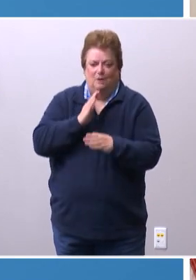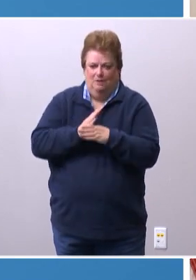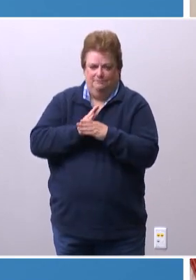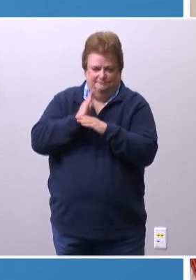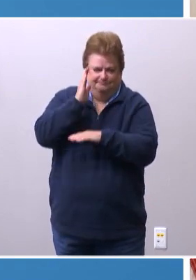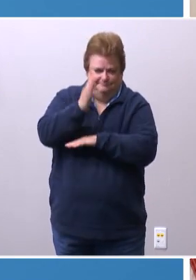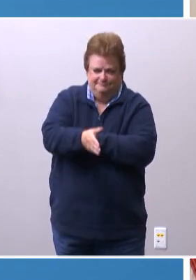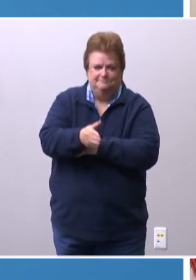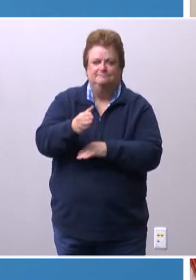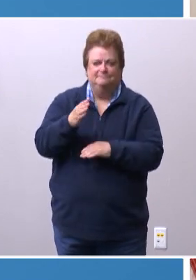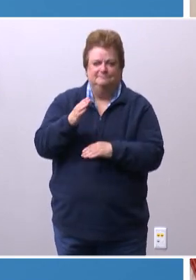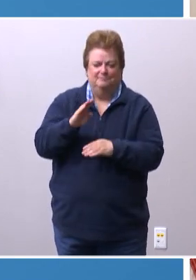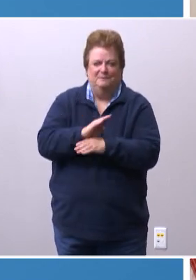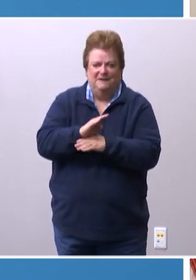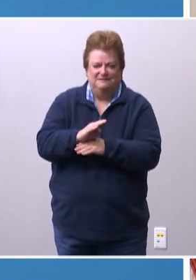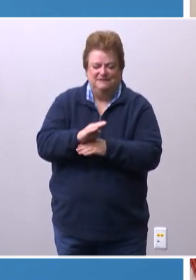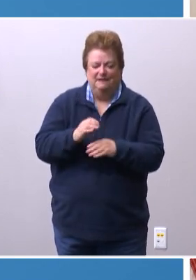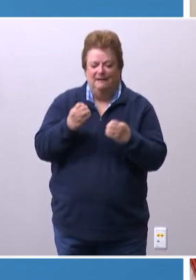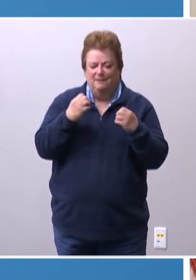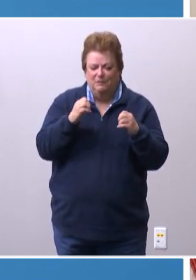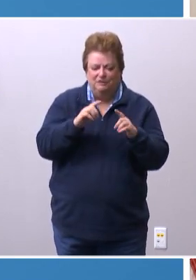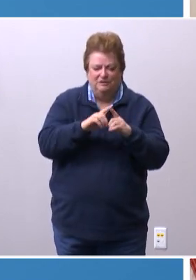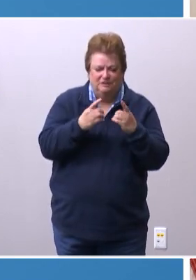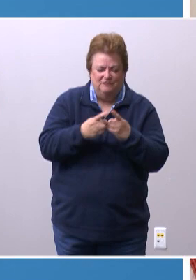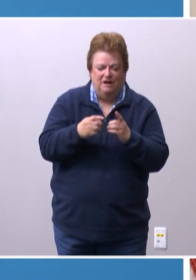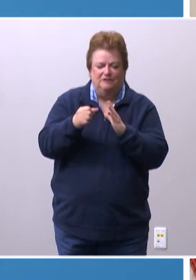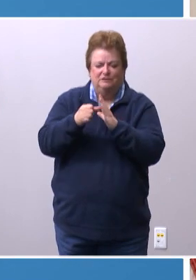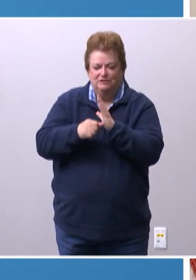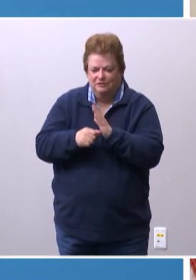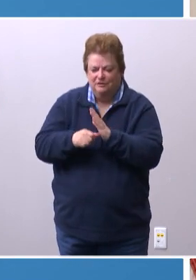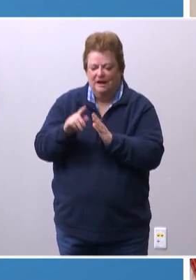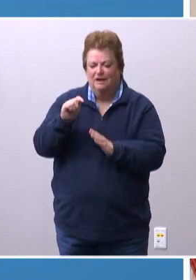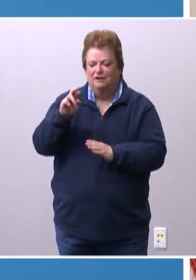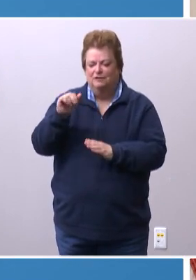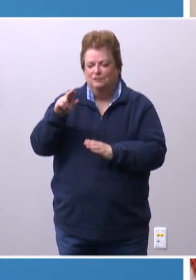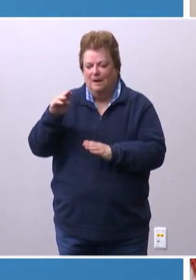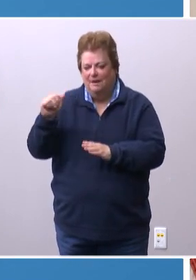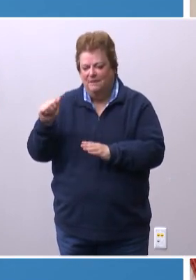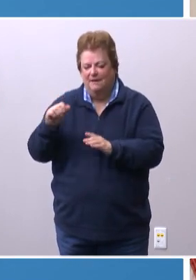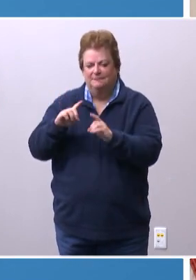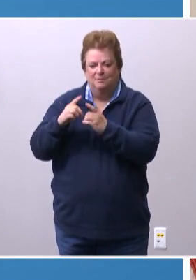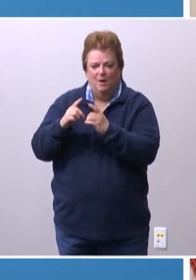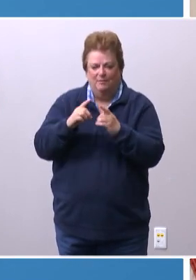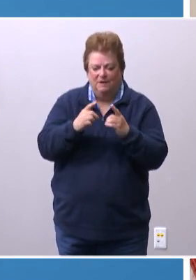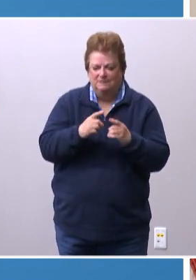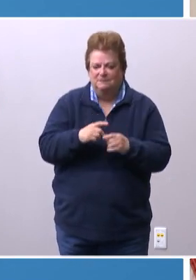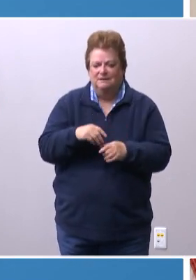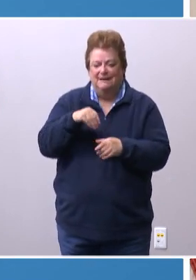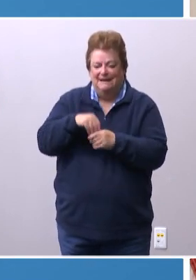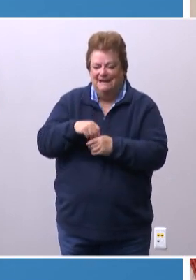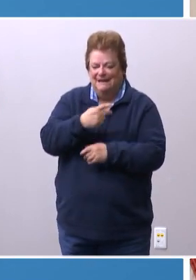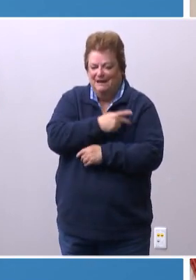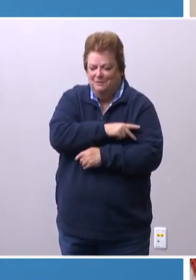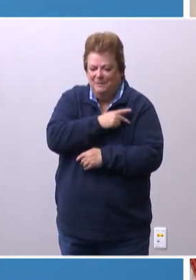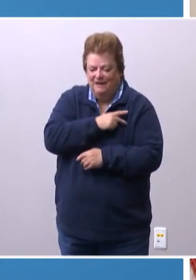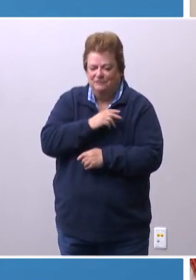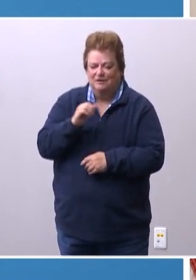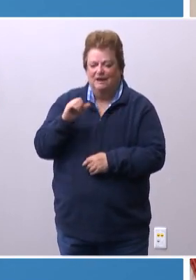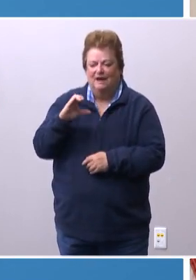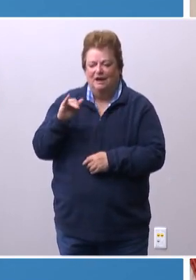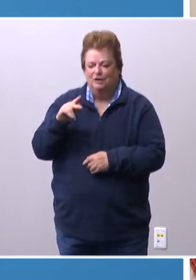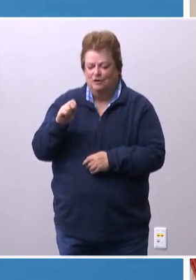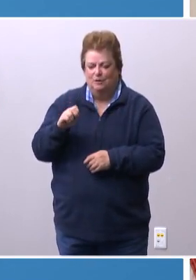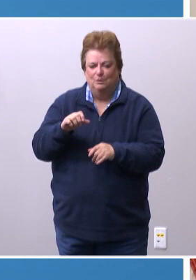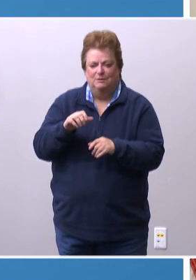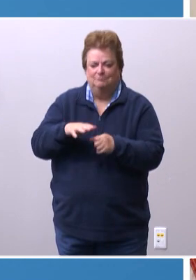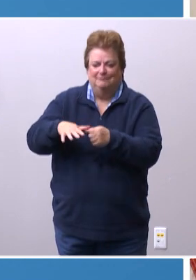hearing for many weeks now. Our emergency department, our surgical services, trauma department, inpatient acute areas